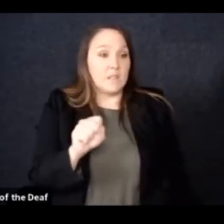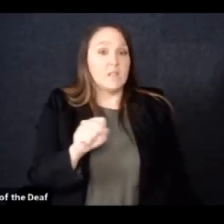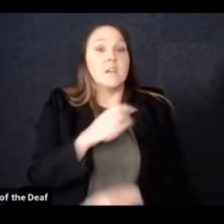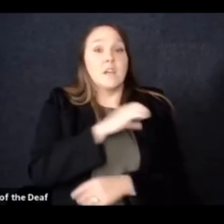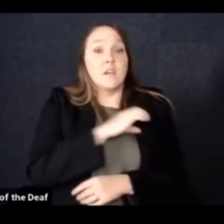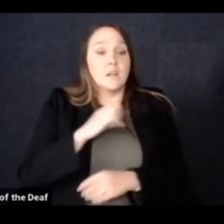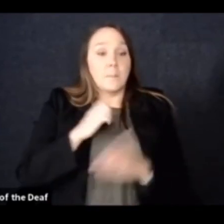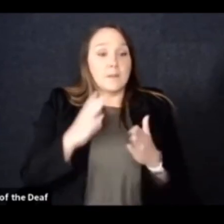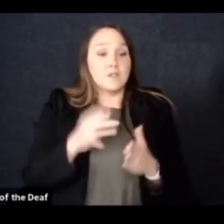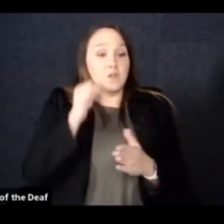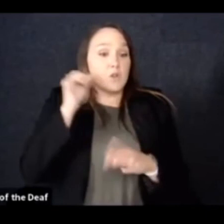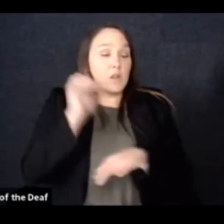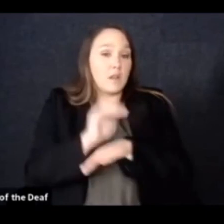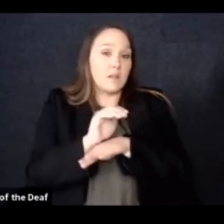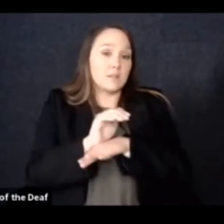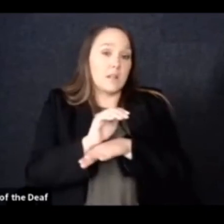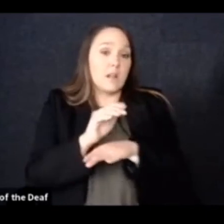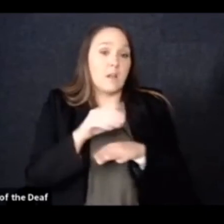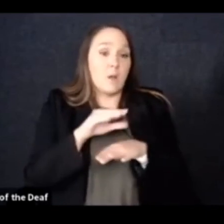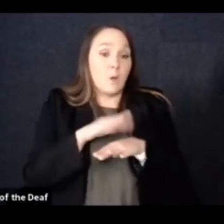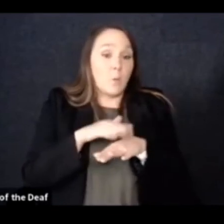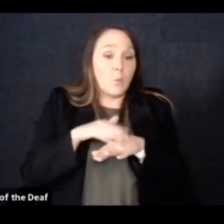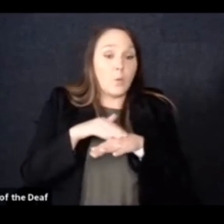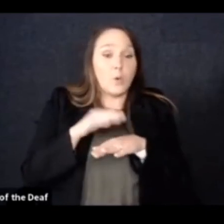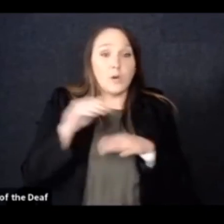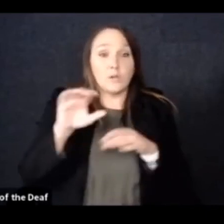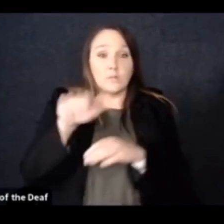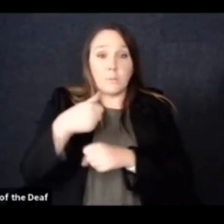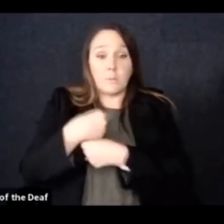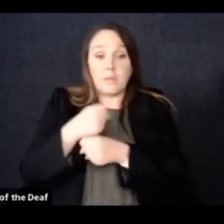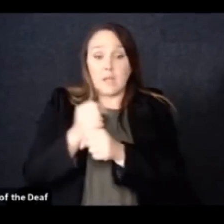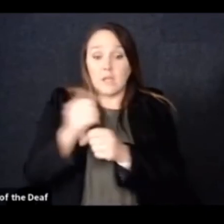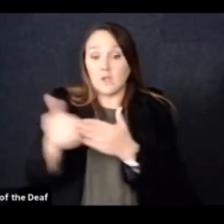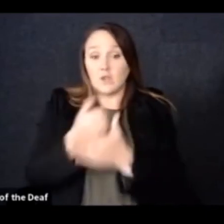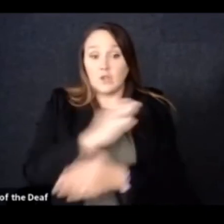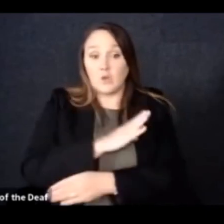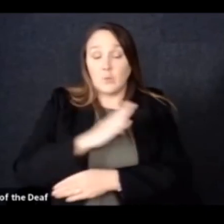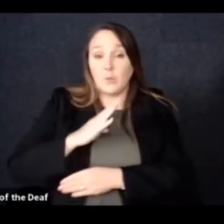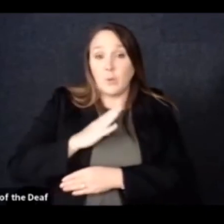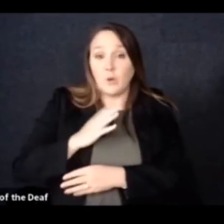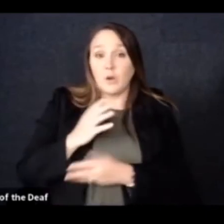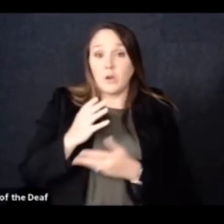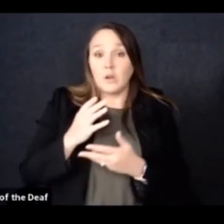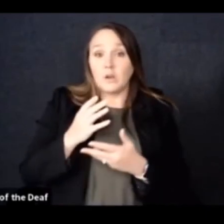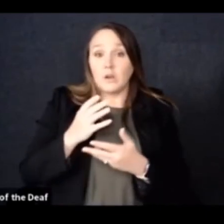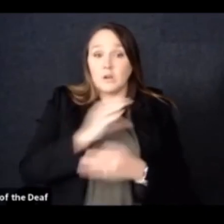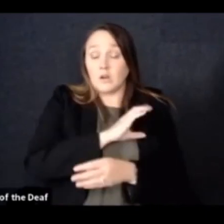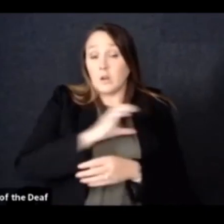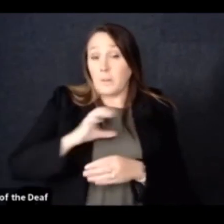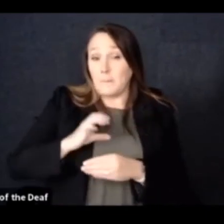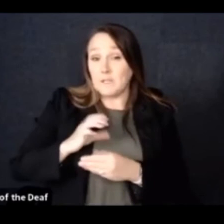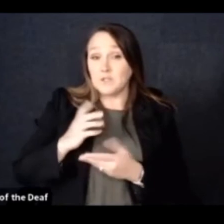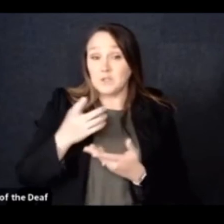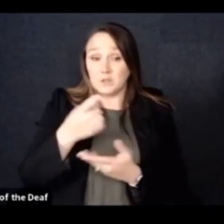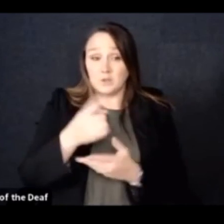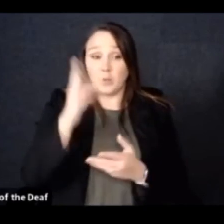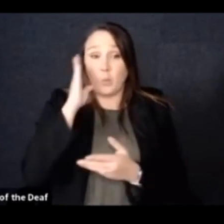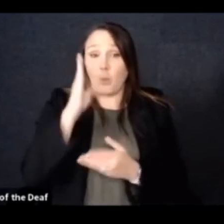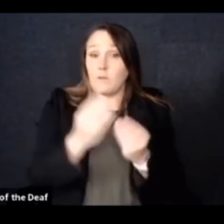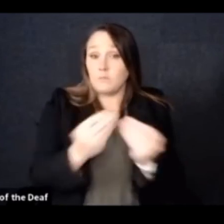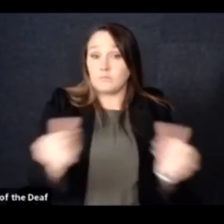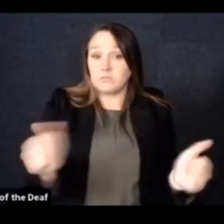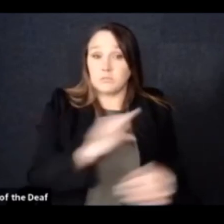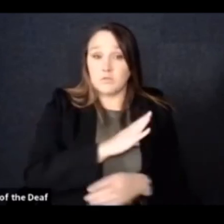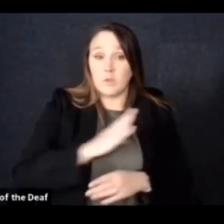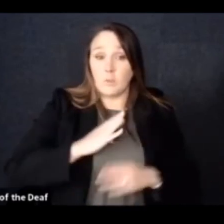night warned that the creation of this new health advisory board was a step towards dissolving the Board of Health. Are you concerned about that